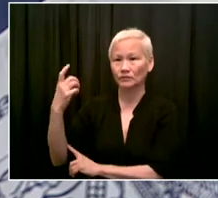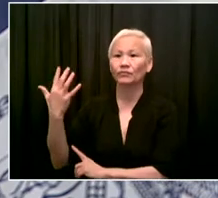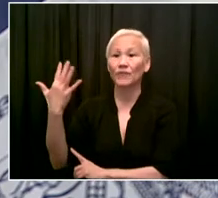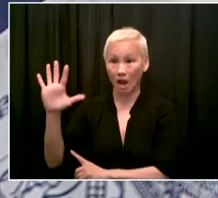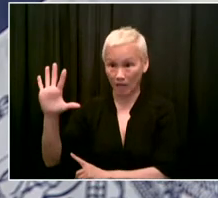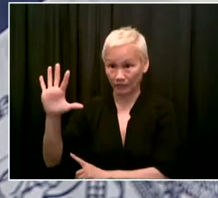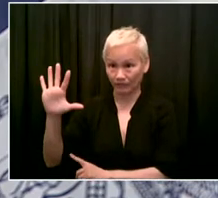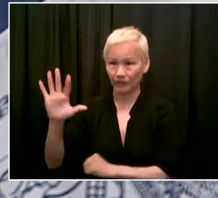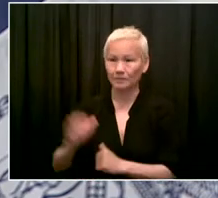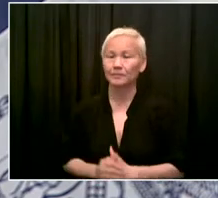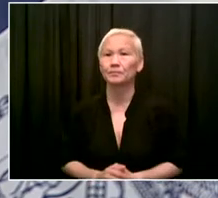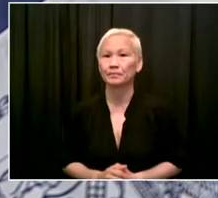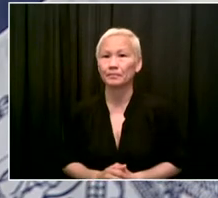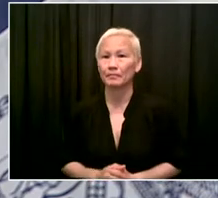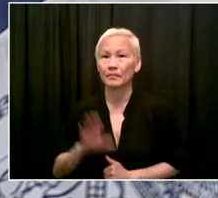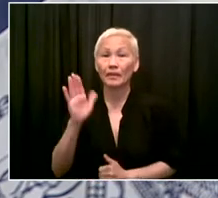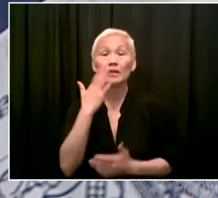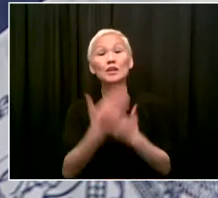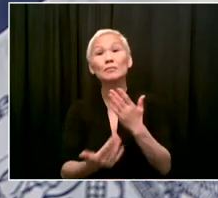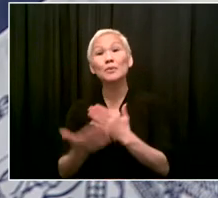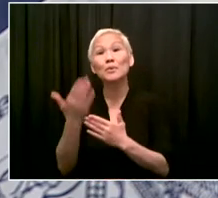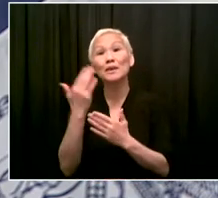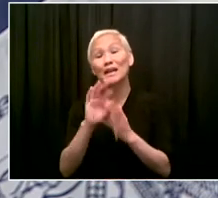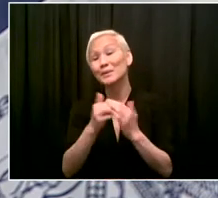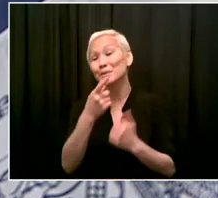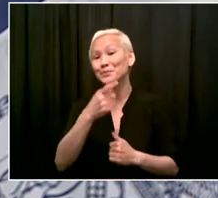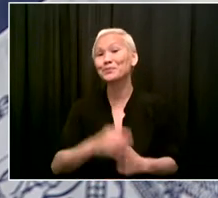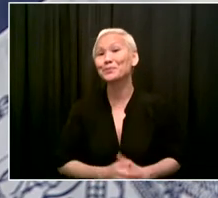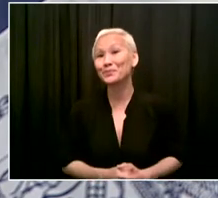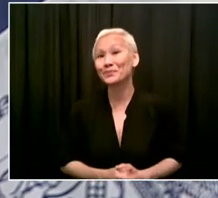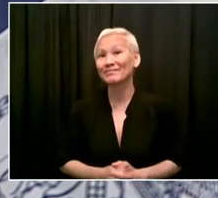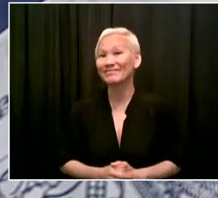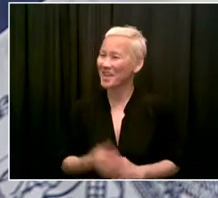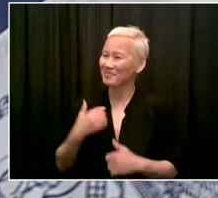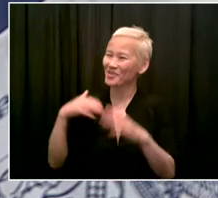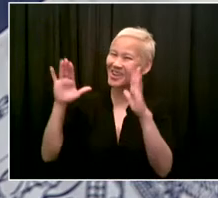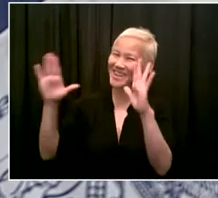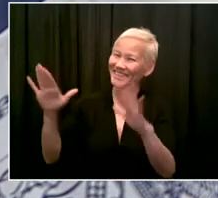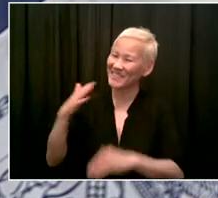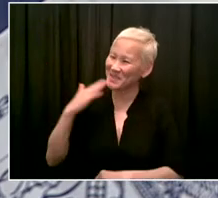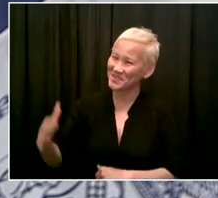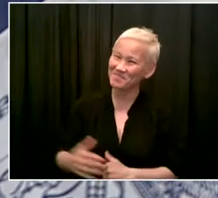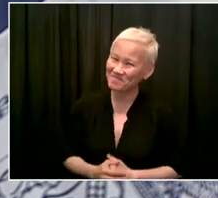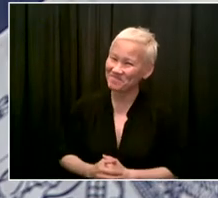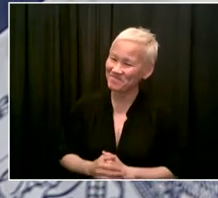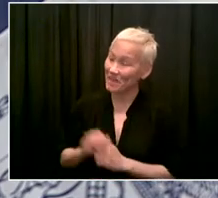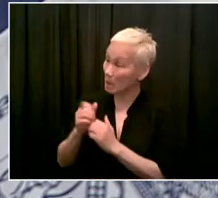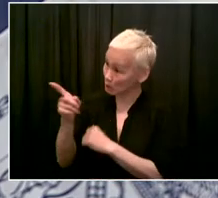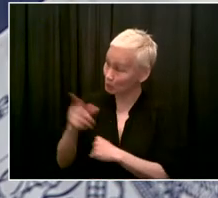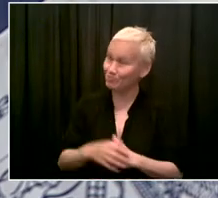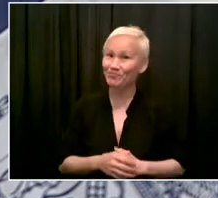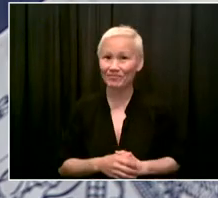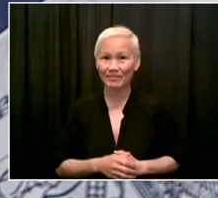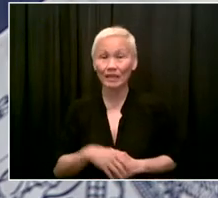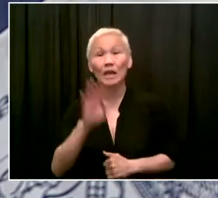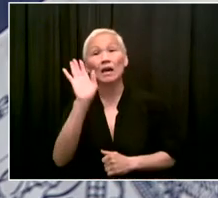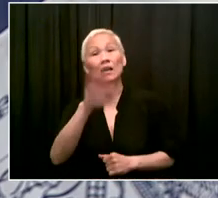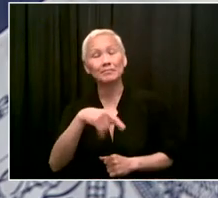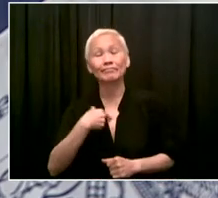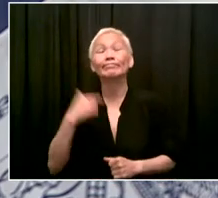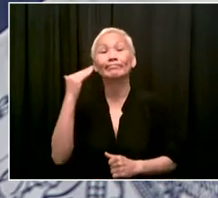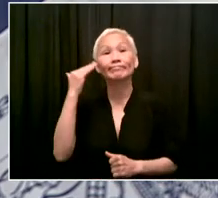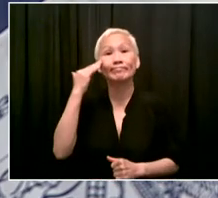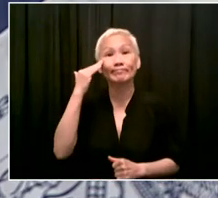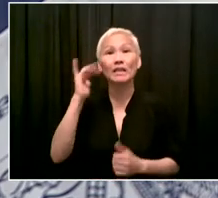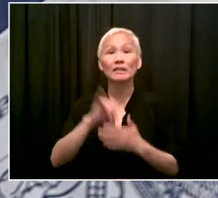Arthur. How are you? Great, sir. I've been sitting along the 59th Street Bridge this morning for a few hours, looking at the number